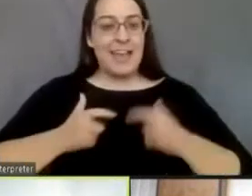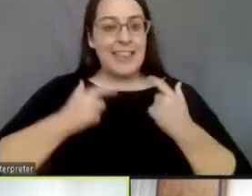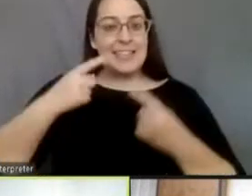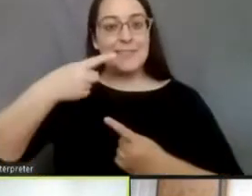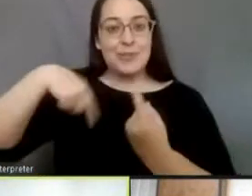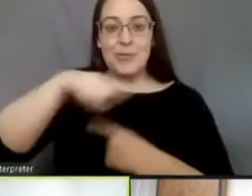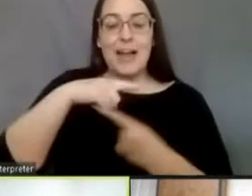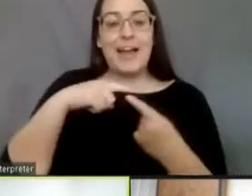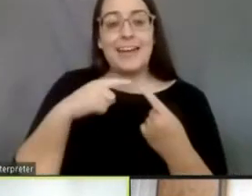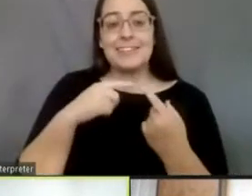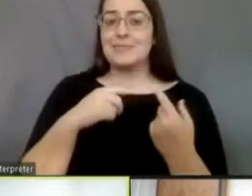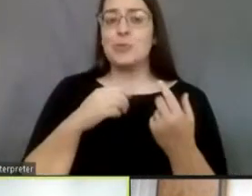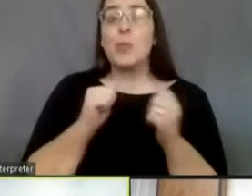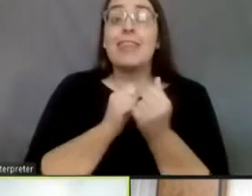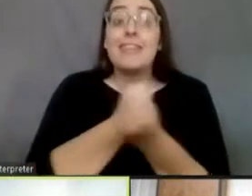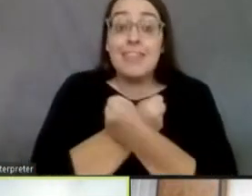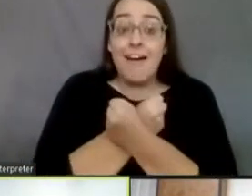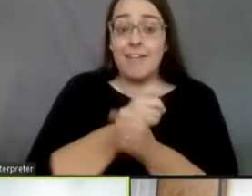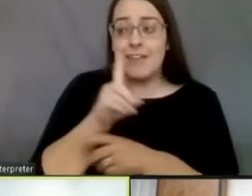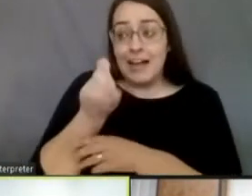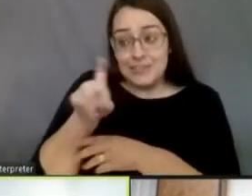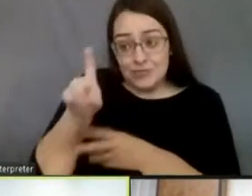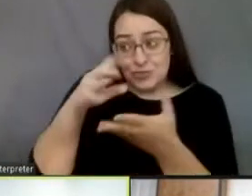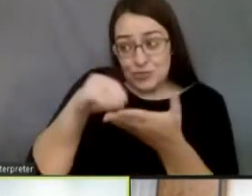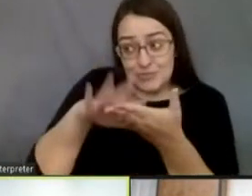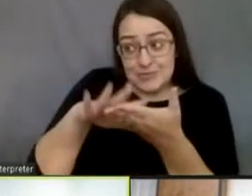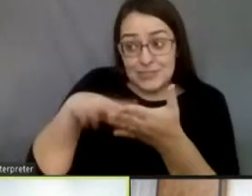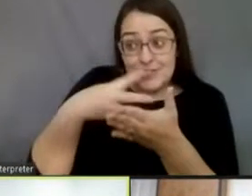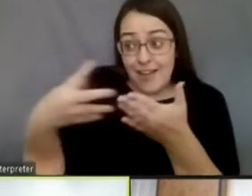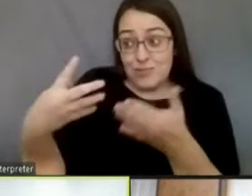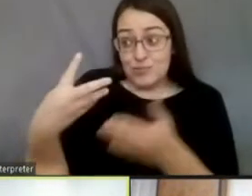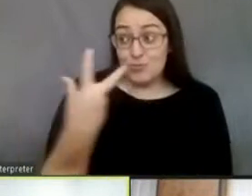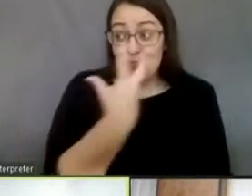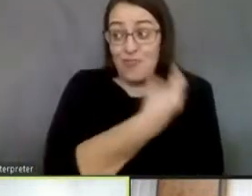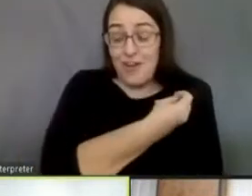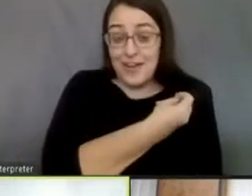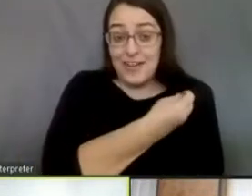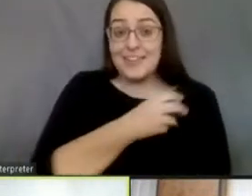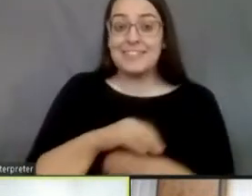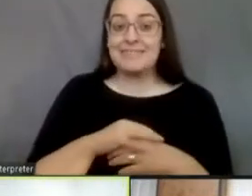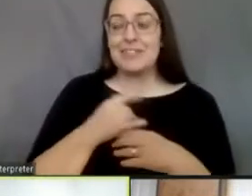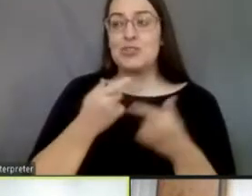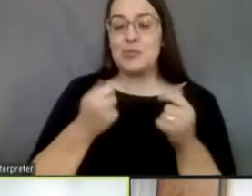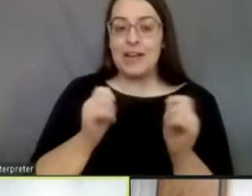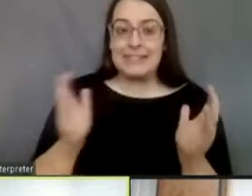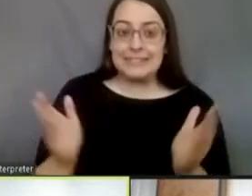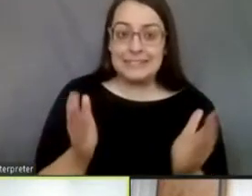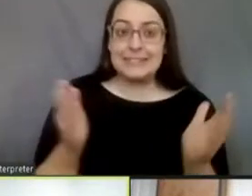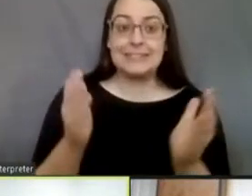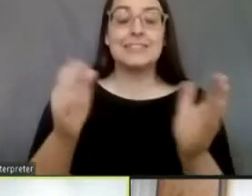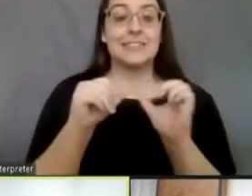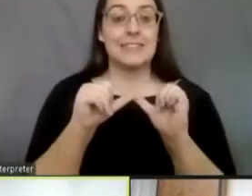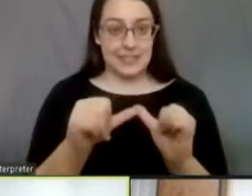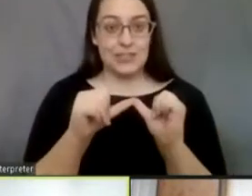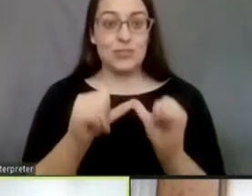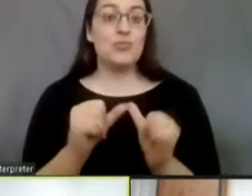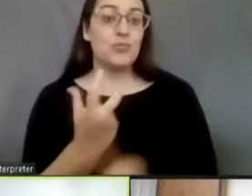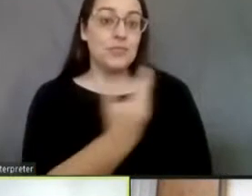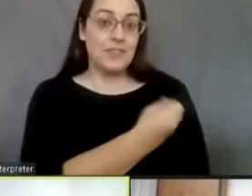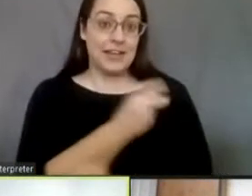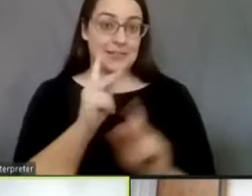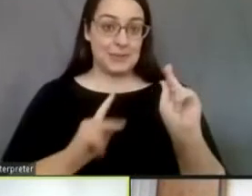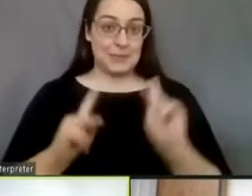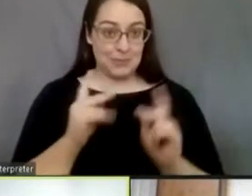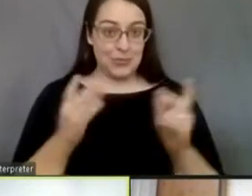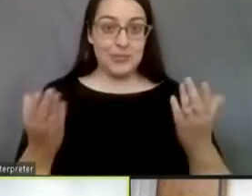of love, ask them, have you scheduled your vaccine? And let's see if we can't make a push to continue vaccinating people in our